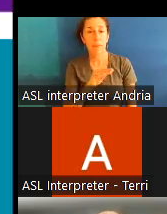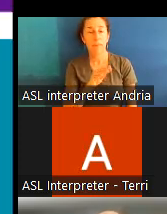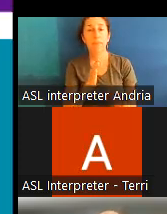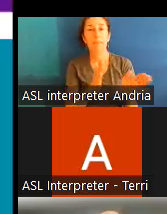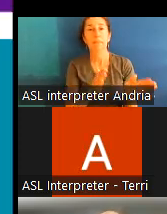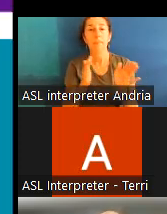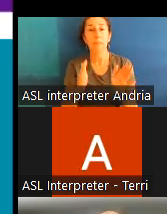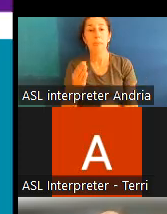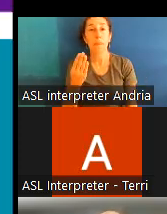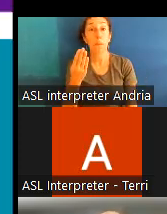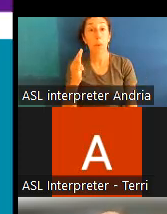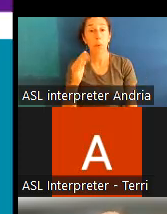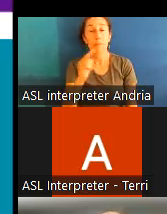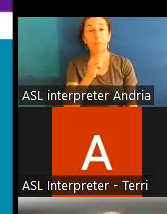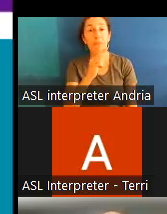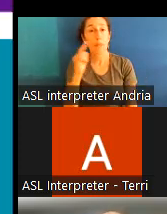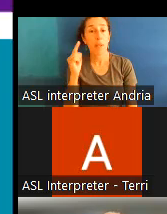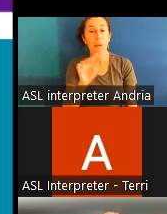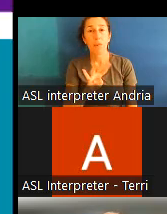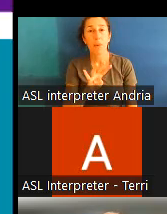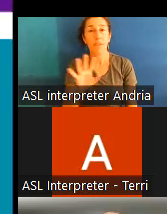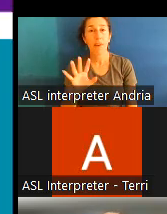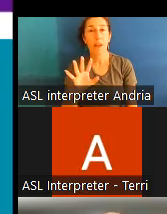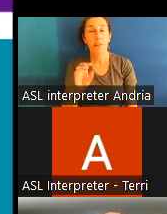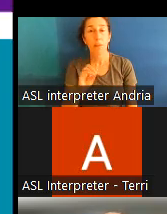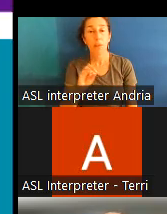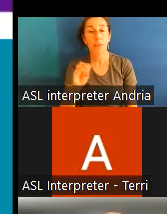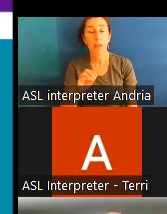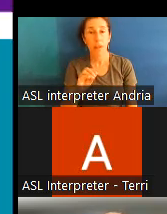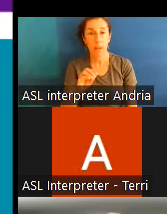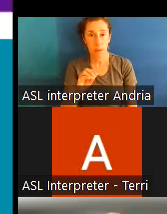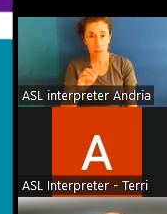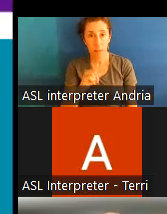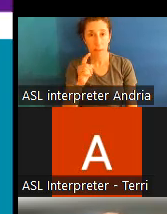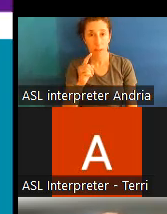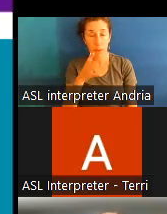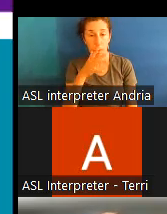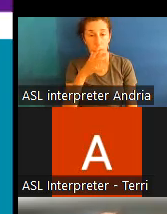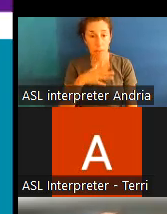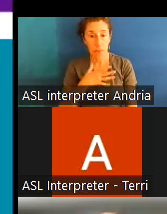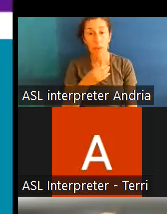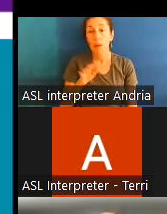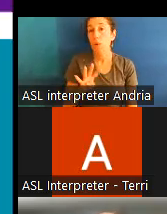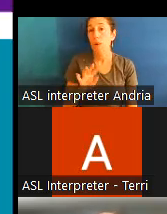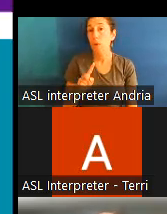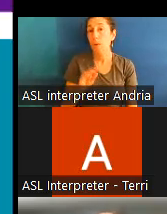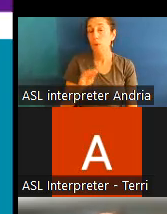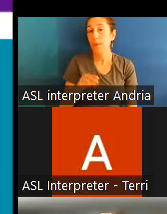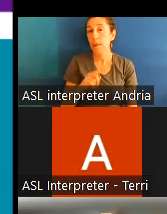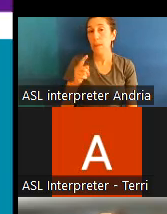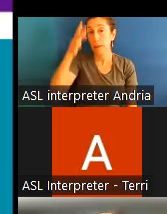45.1% of Black women and 40.1% of Black men have experienced intimate partner physical